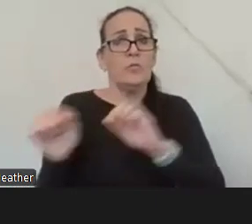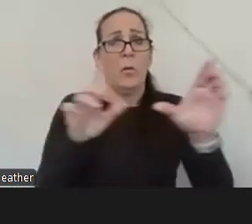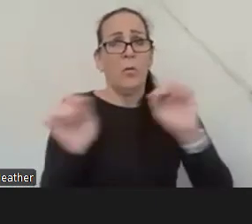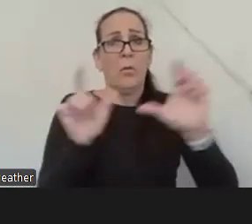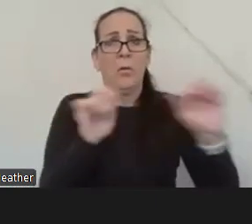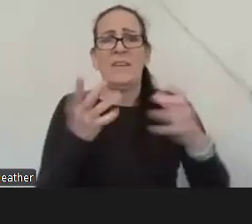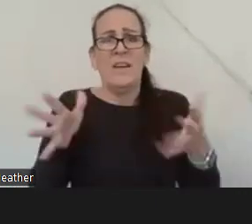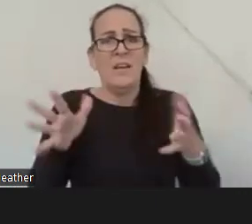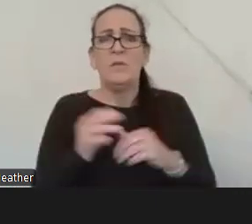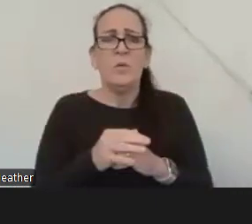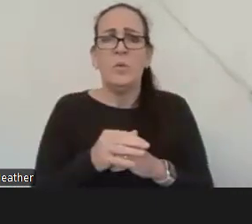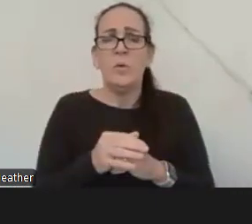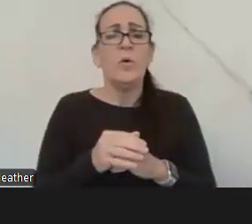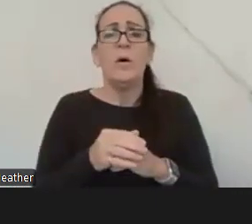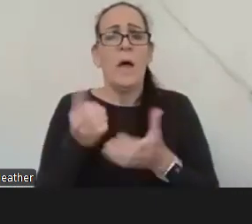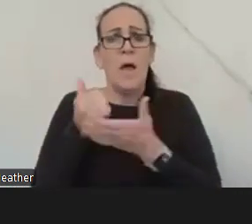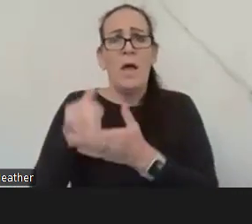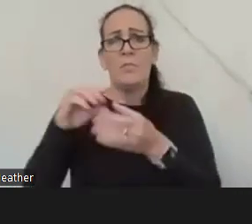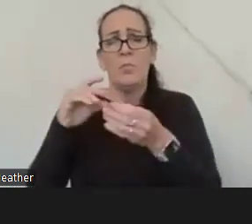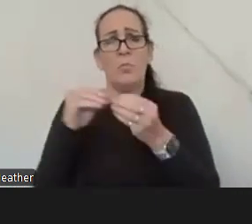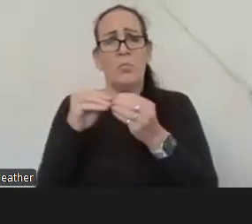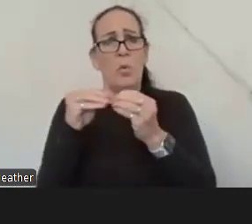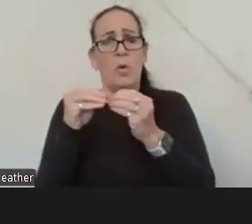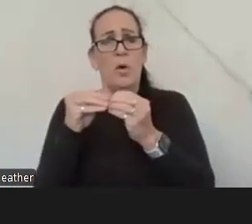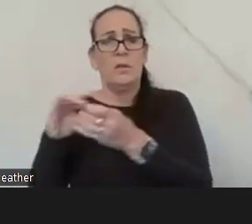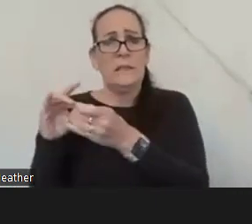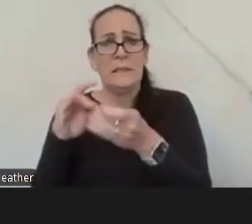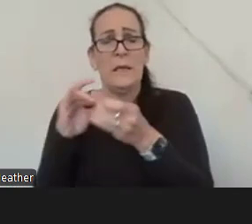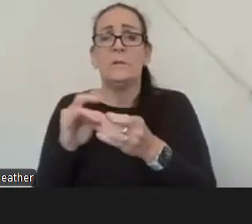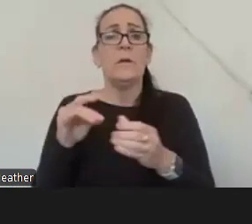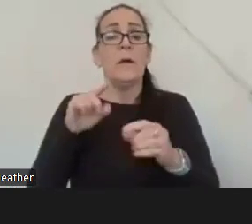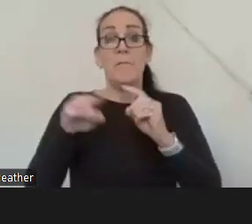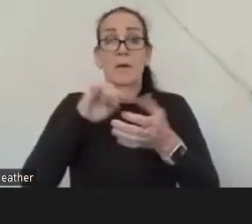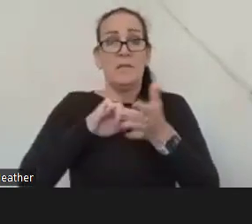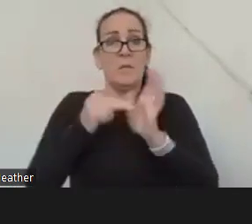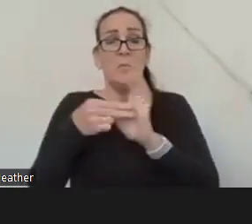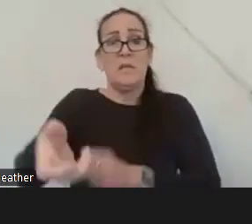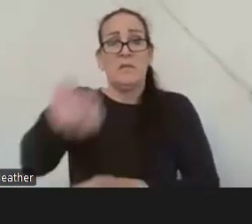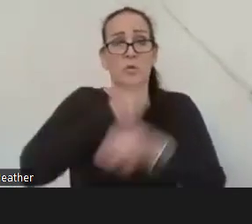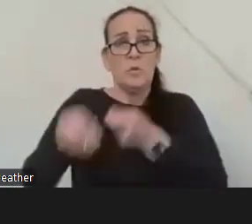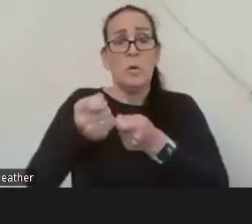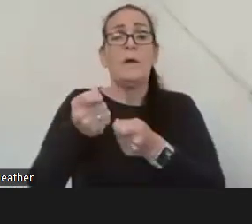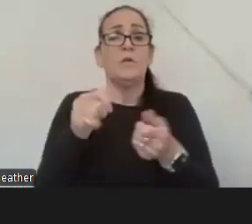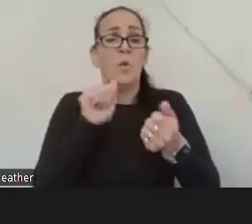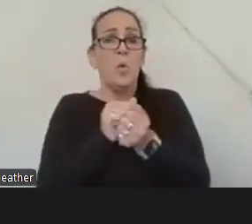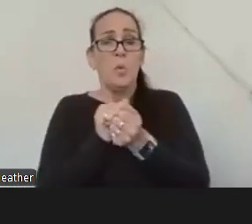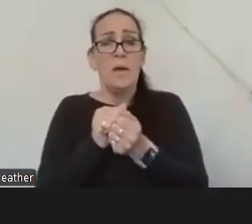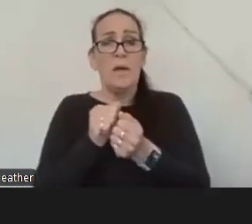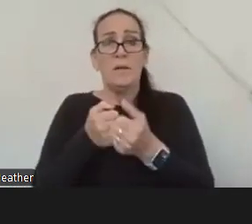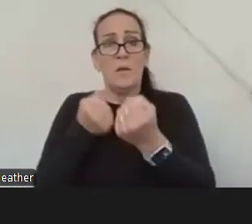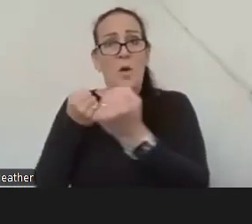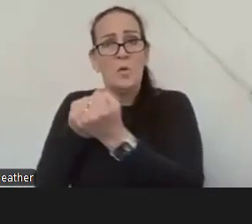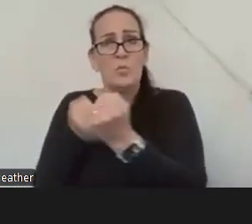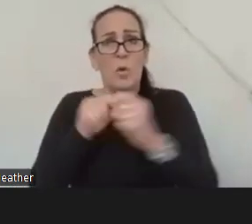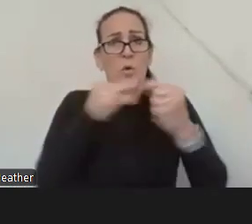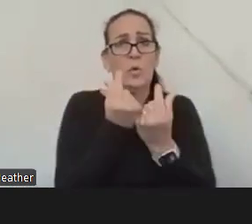there. But none of this is meant to replace the needed support of knowledgeable clinicians and support groups around the